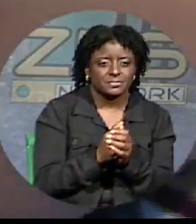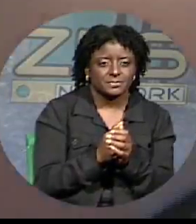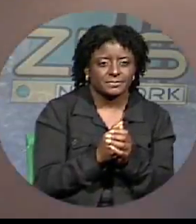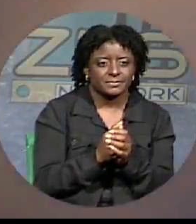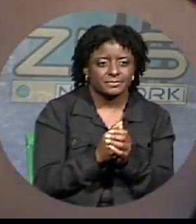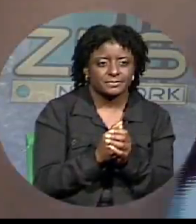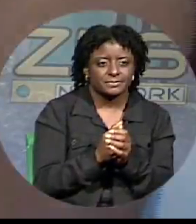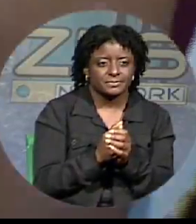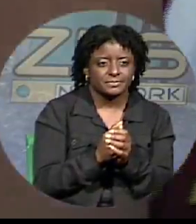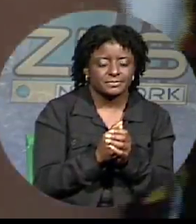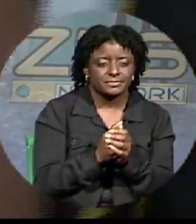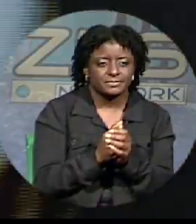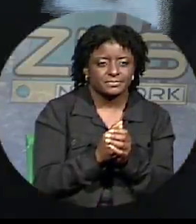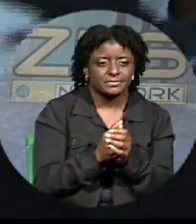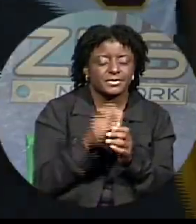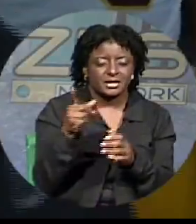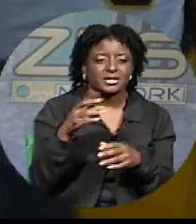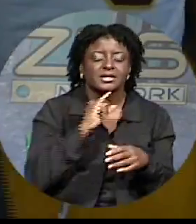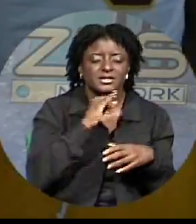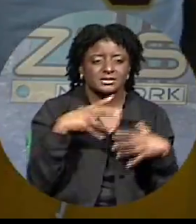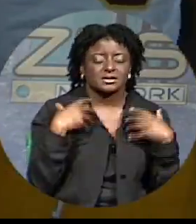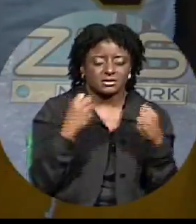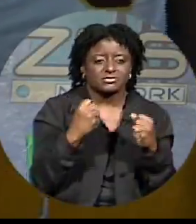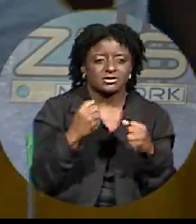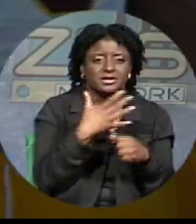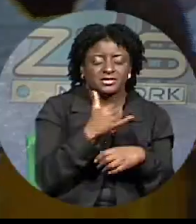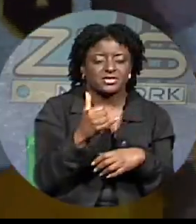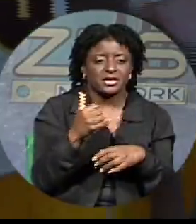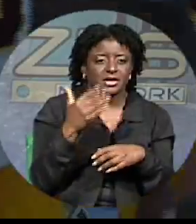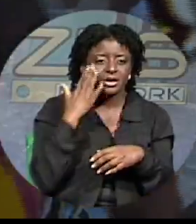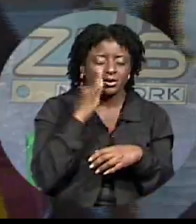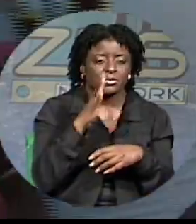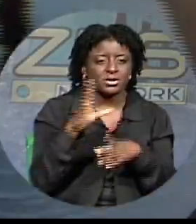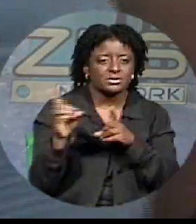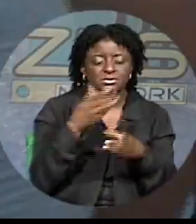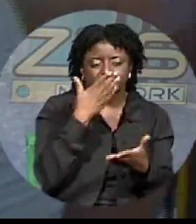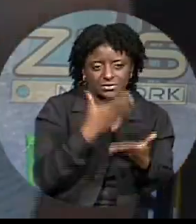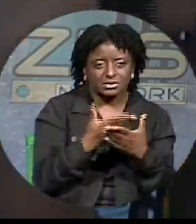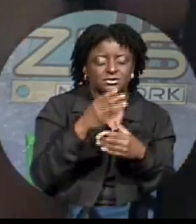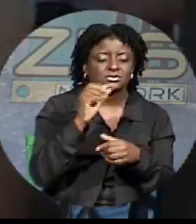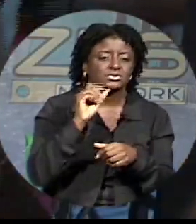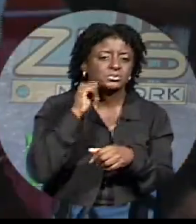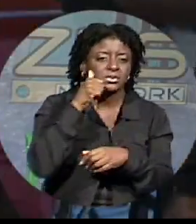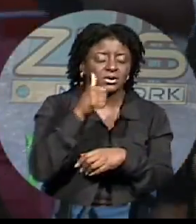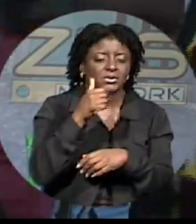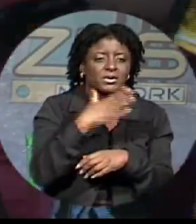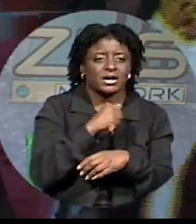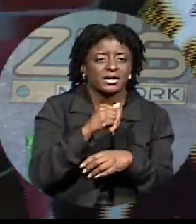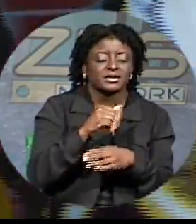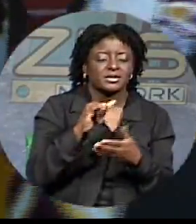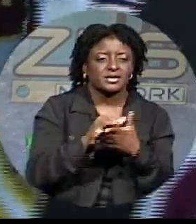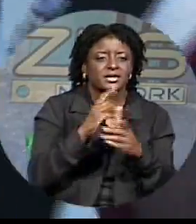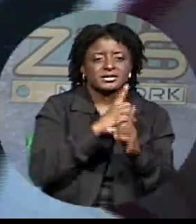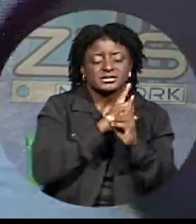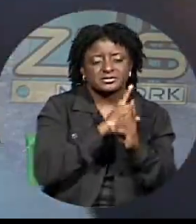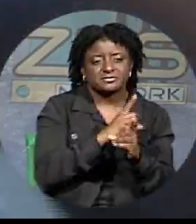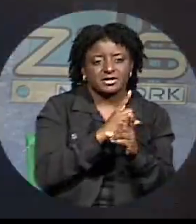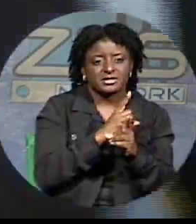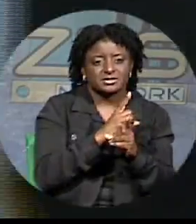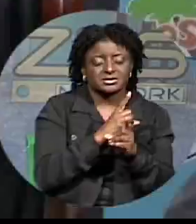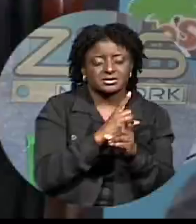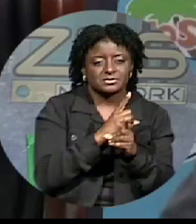regular season. He is confident that they would hold up tomorrow and that the defense will force the pocket to collapse on the